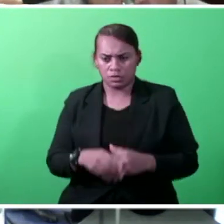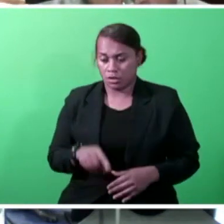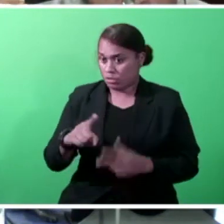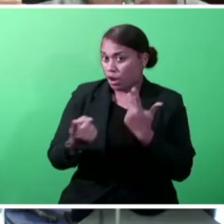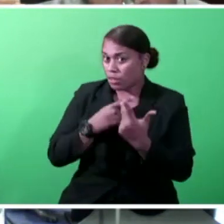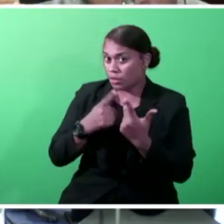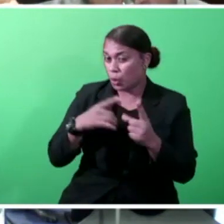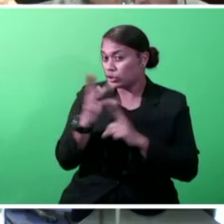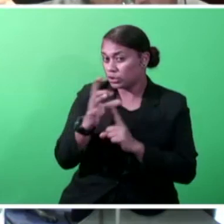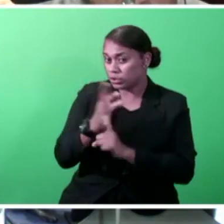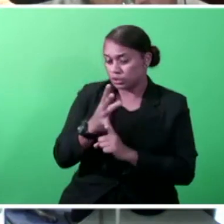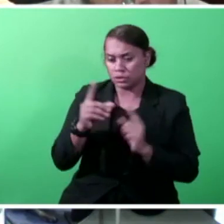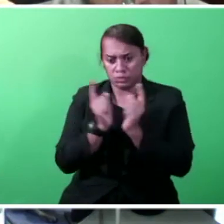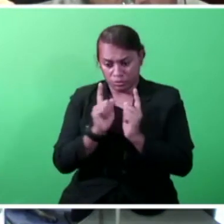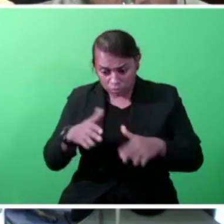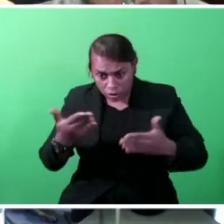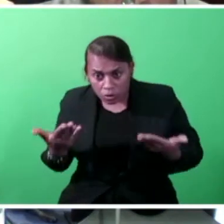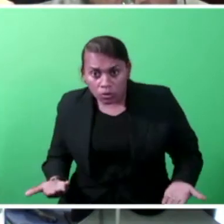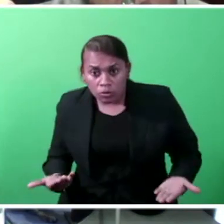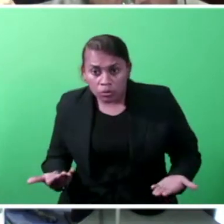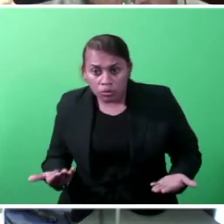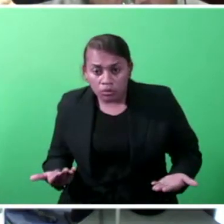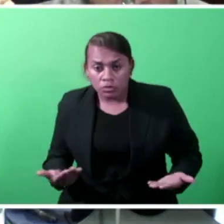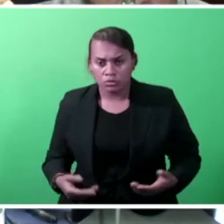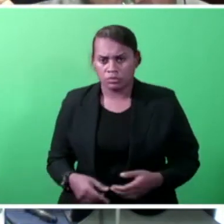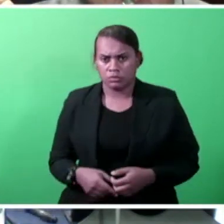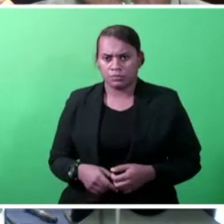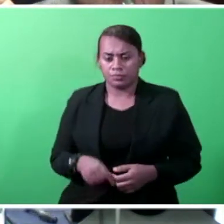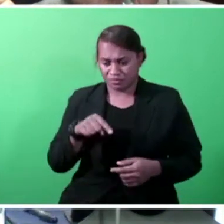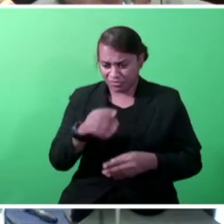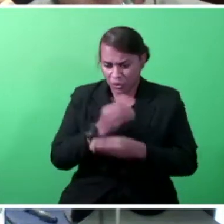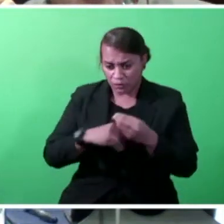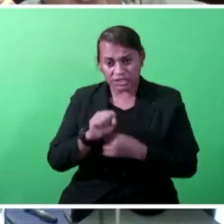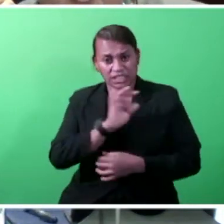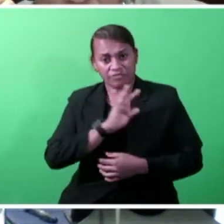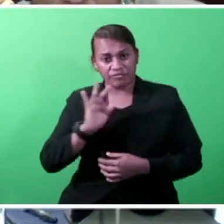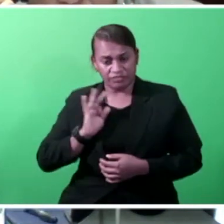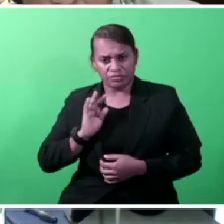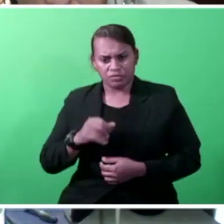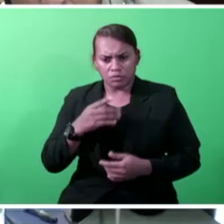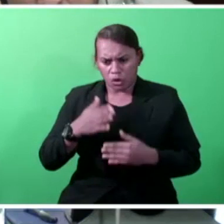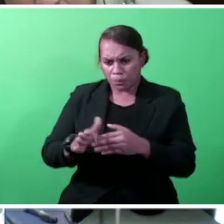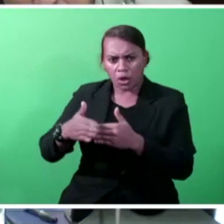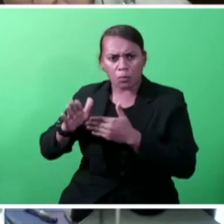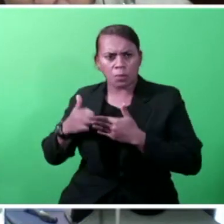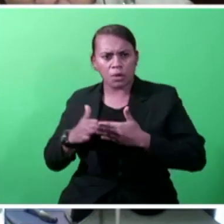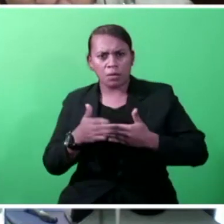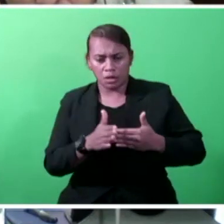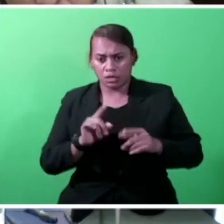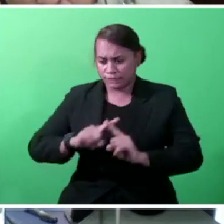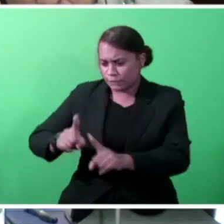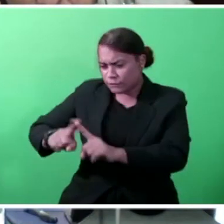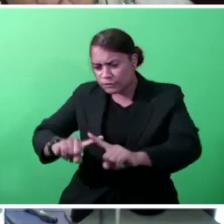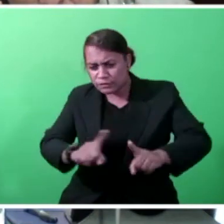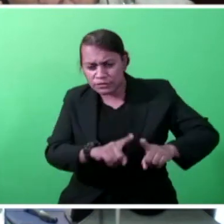that with now the BDM offices open in every urban center, including in places like